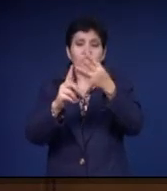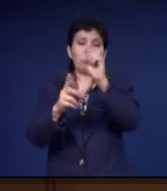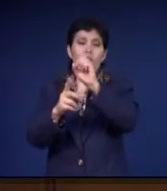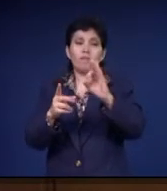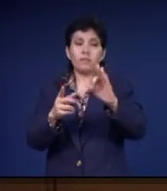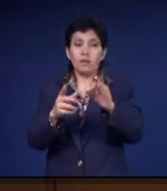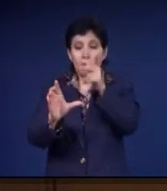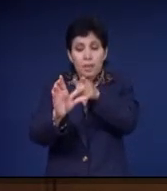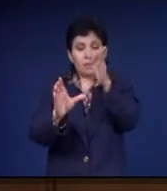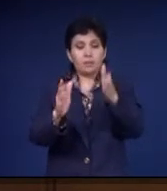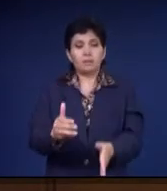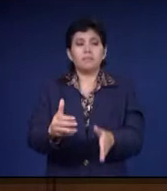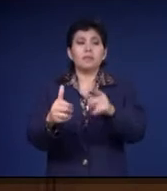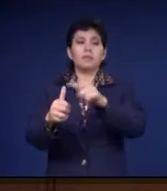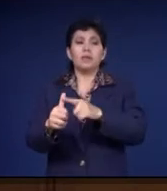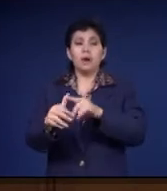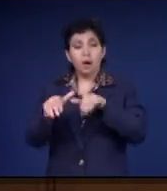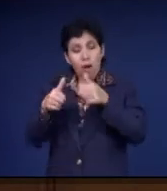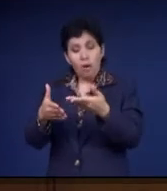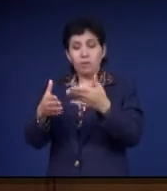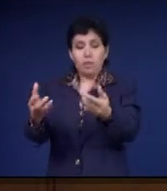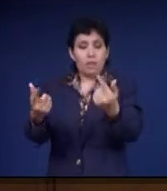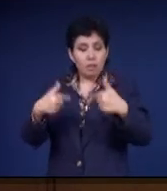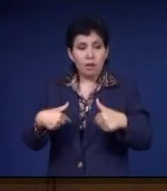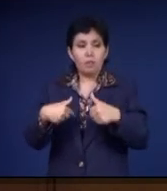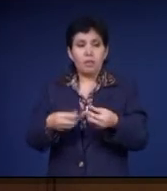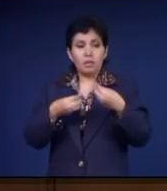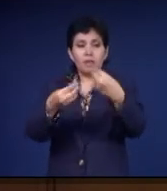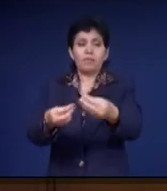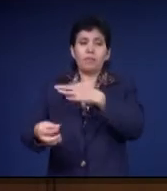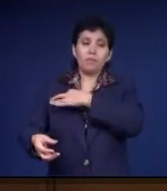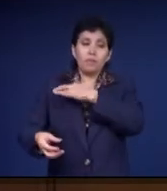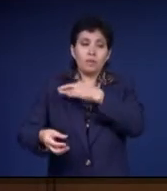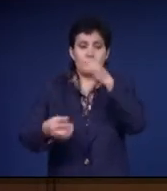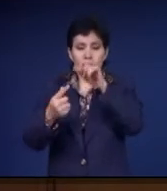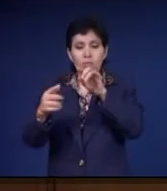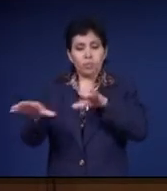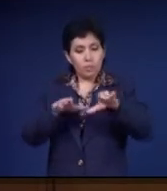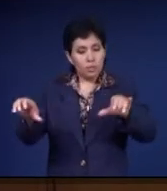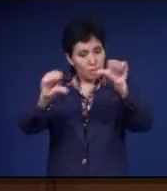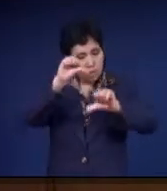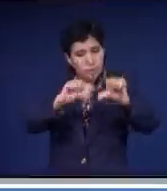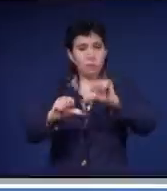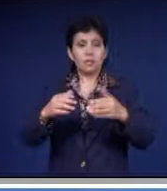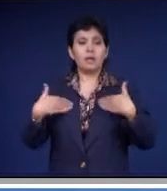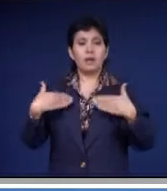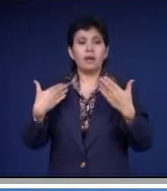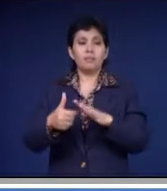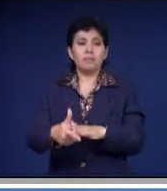participants, like how a mother and a father takes care of their children. You have to make sure that they are in a happy